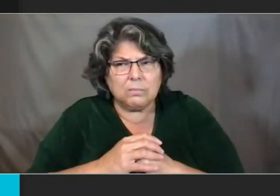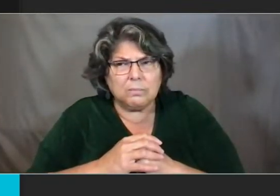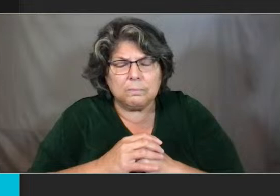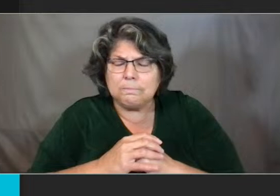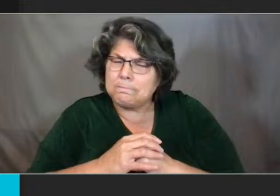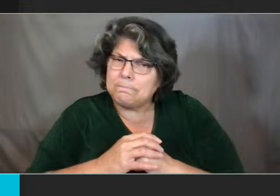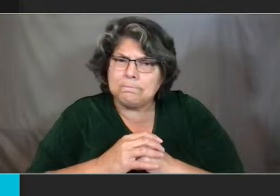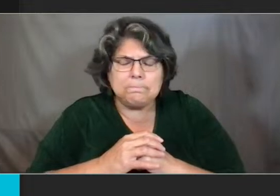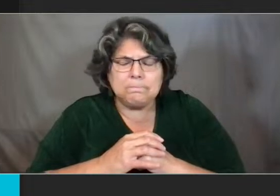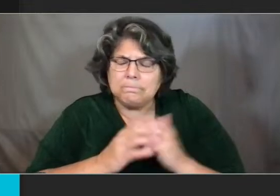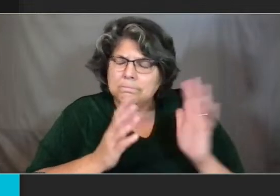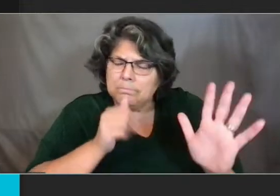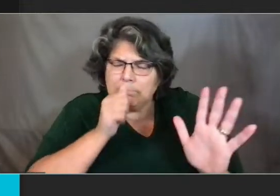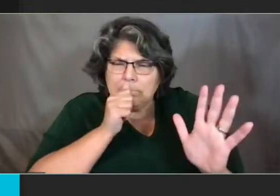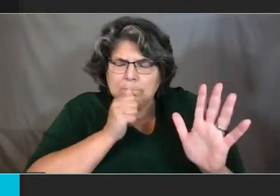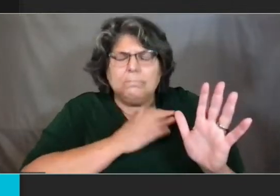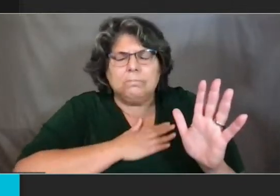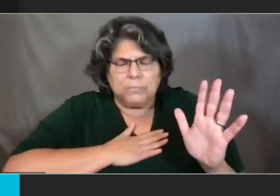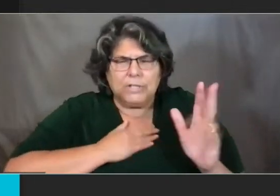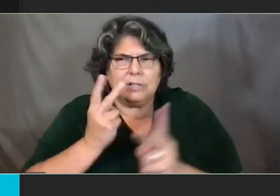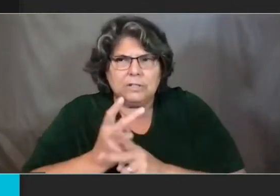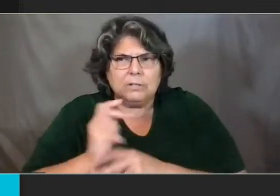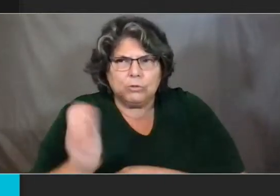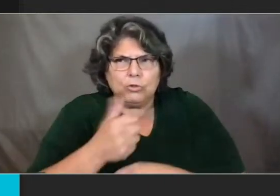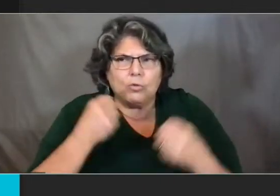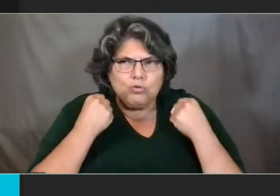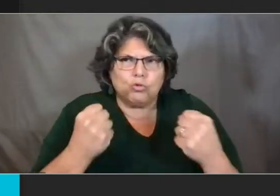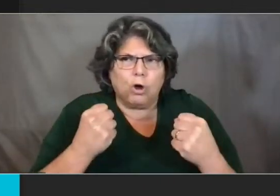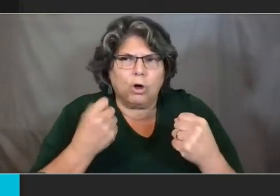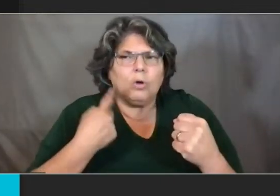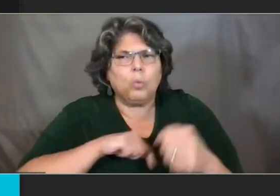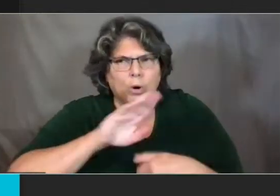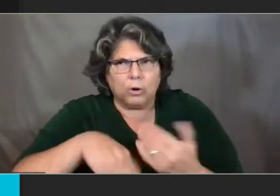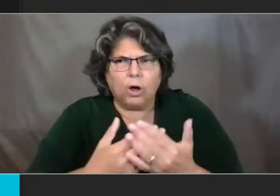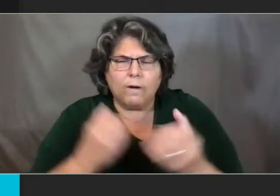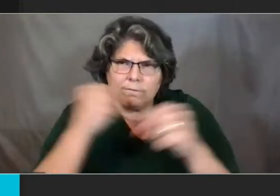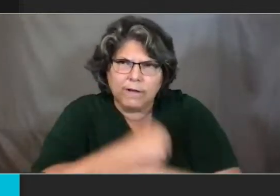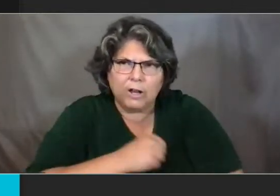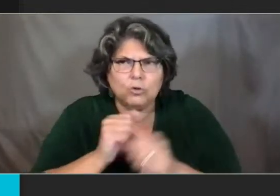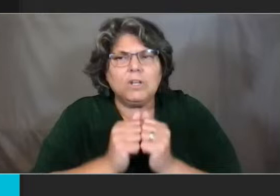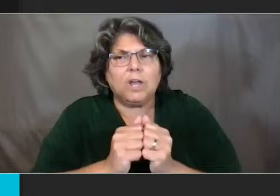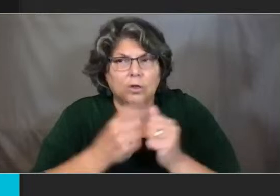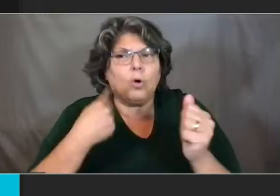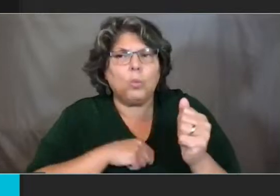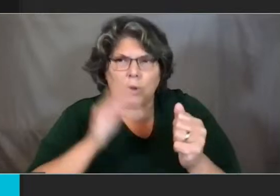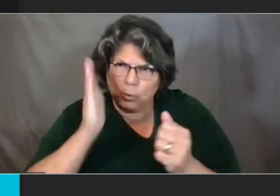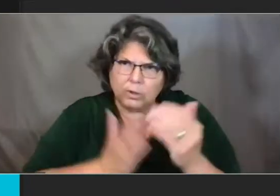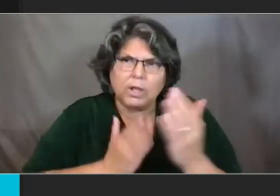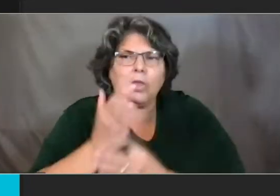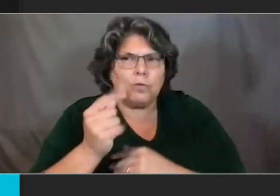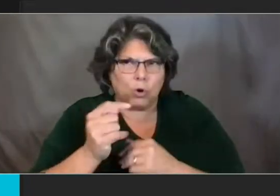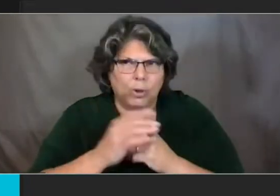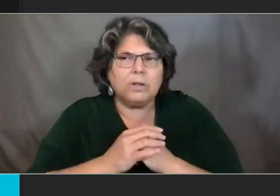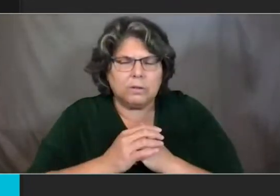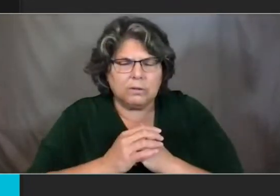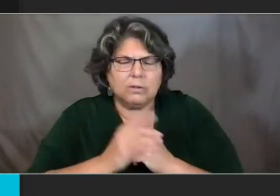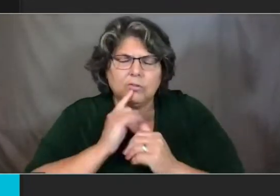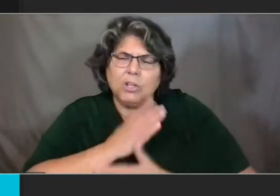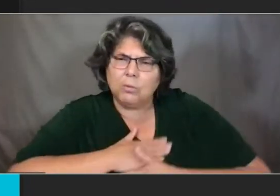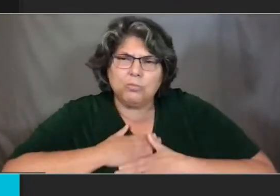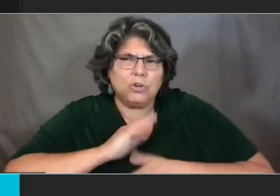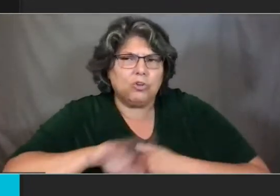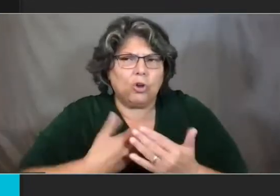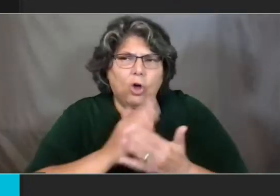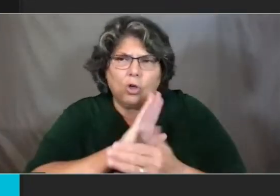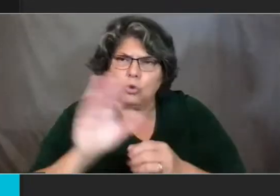just stay strong. We're all in this together. We will get through this pandemic one day. And we really appreciate all you're doing on the